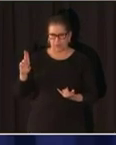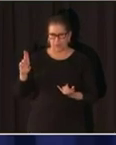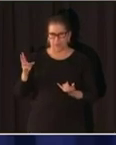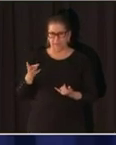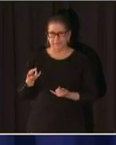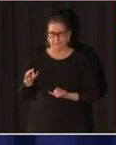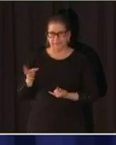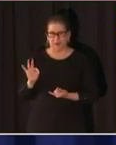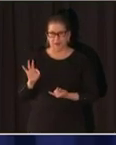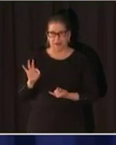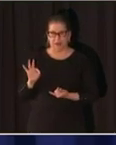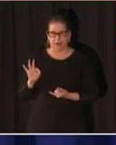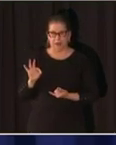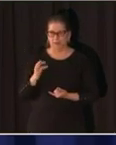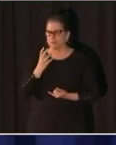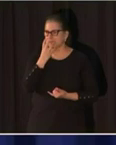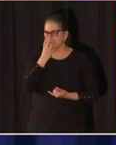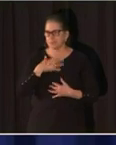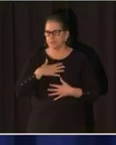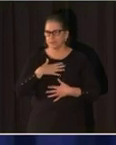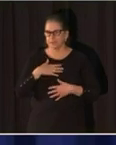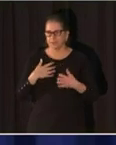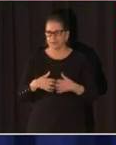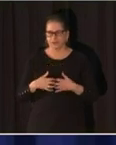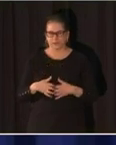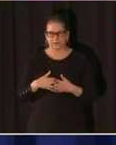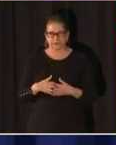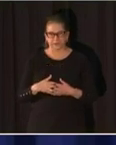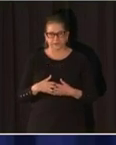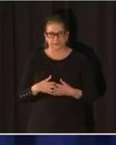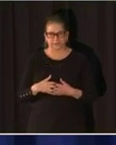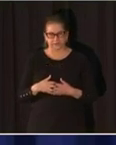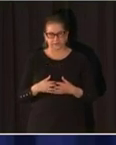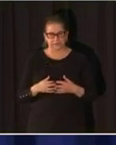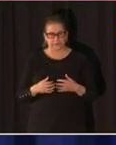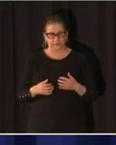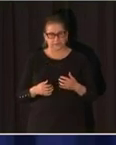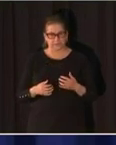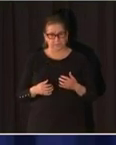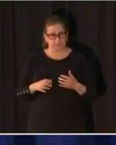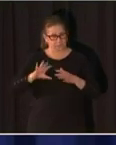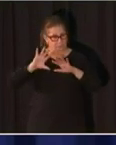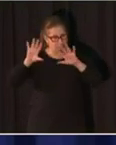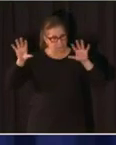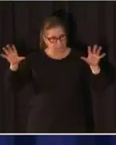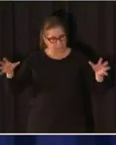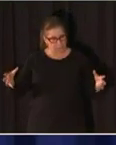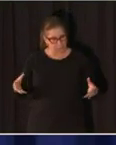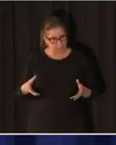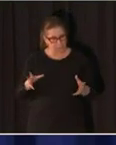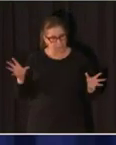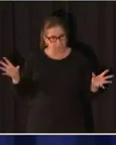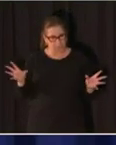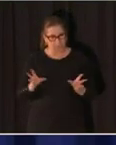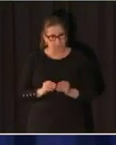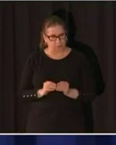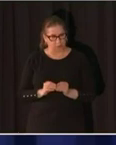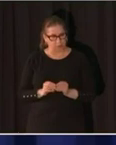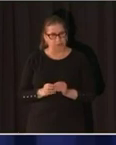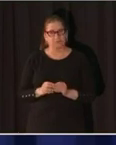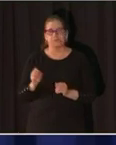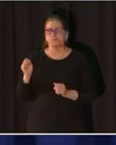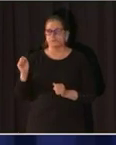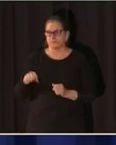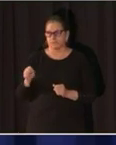are on ventilators. And is that all hospitals? All hospitals in the district, regardless of place of residency. You know, if they're